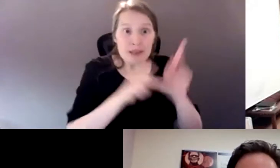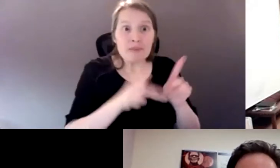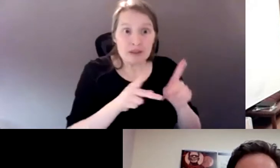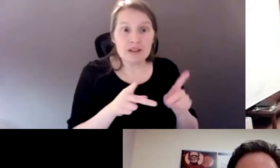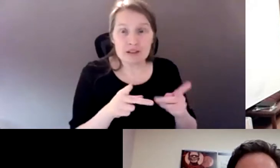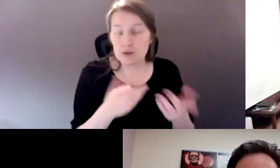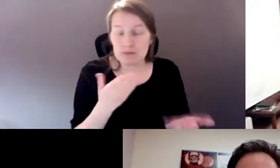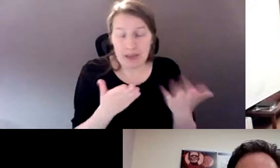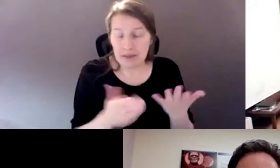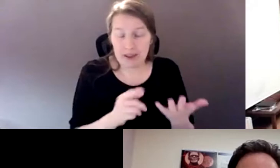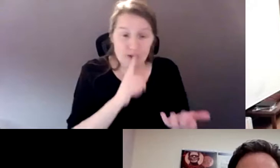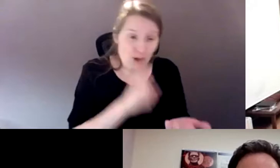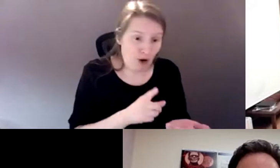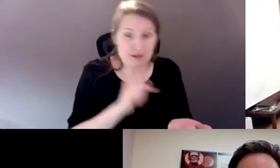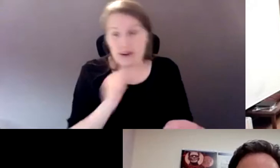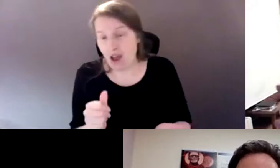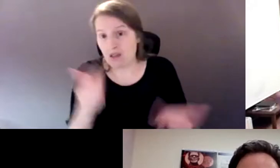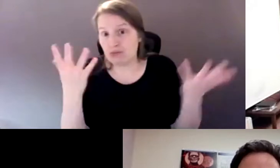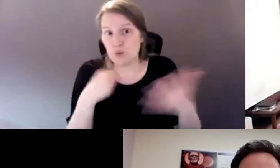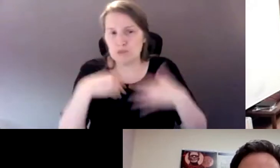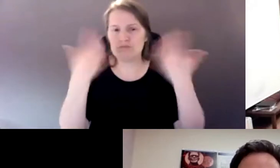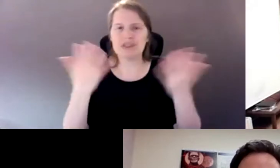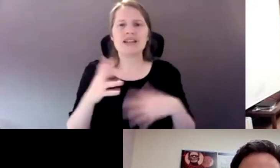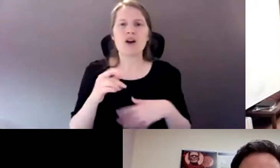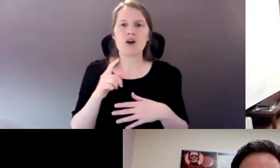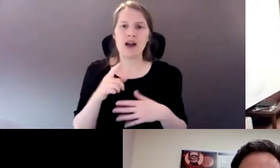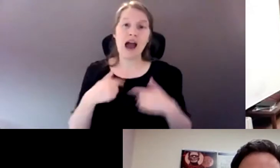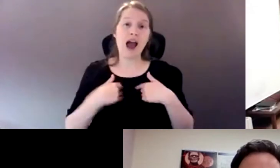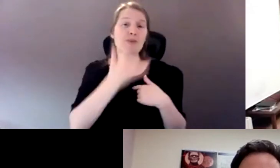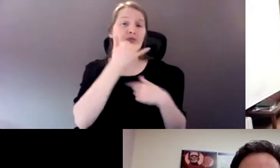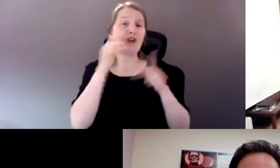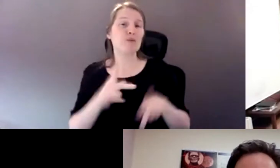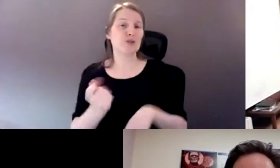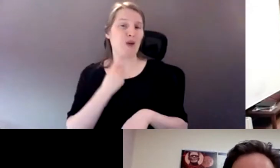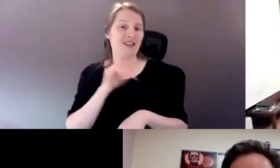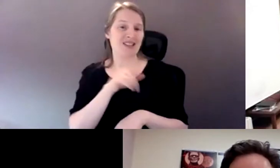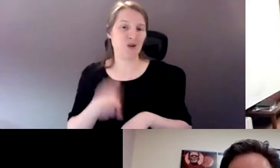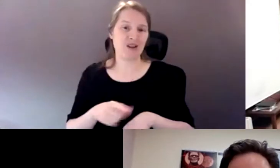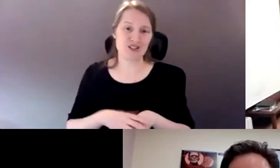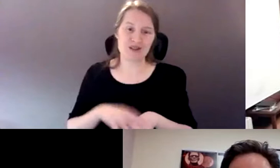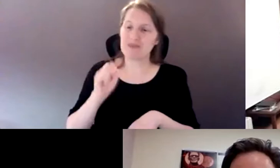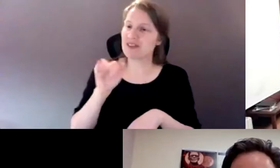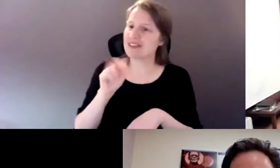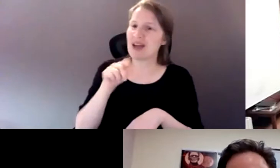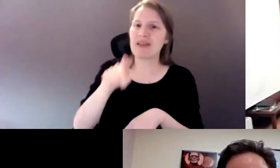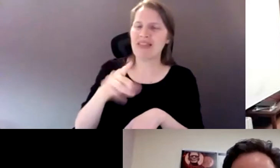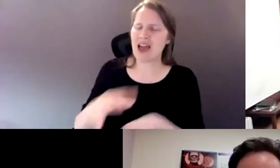not be Jews, than in what is the Jew. So I'm the wrong person to ask. That is a masterful